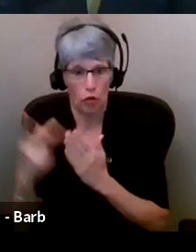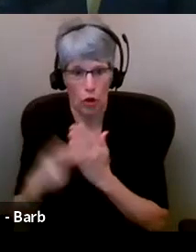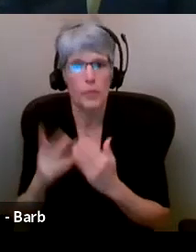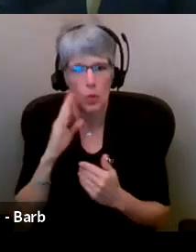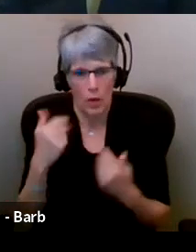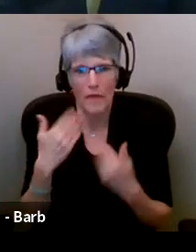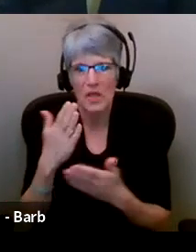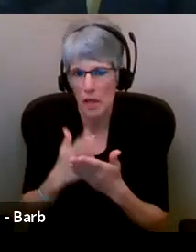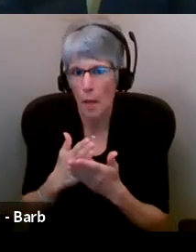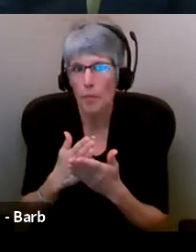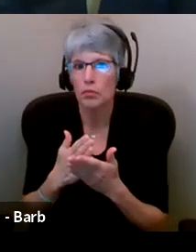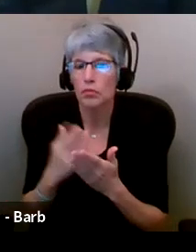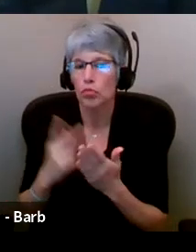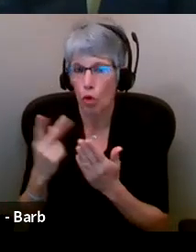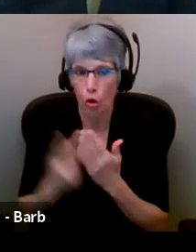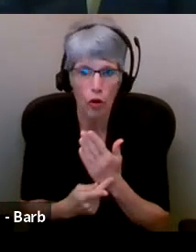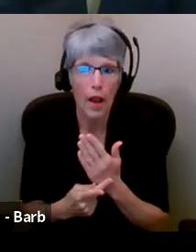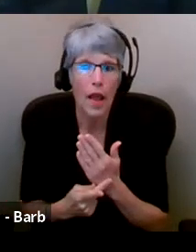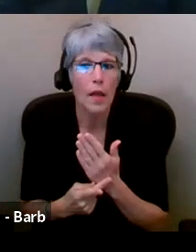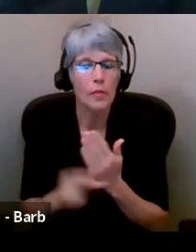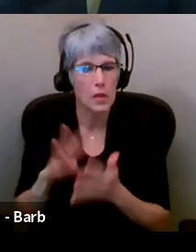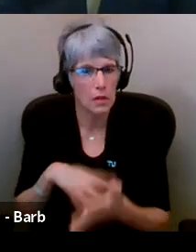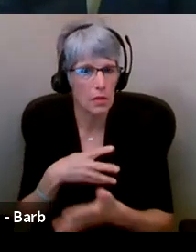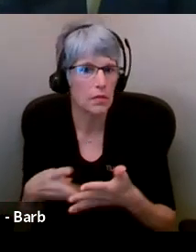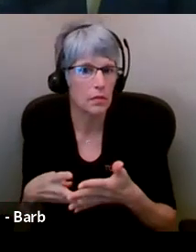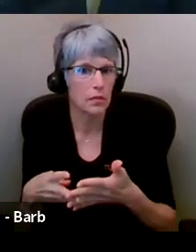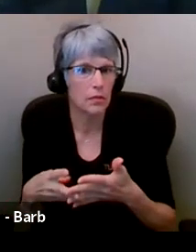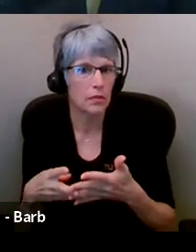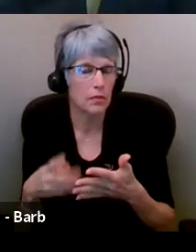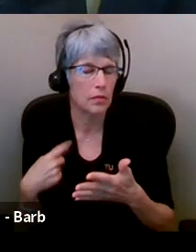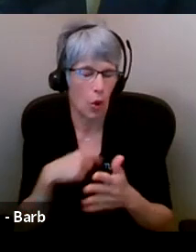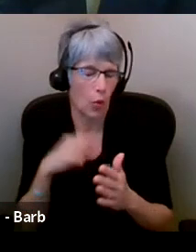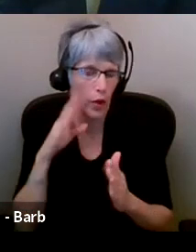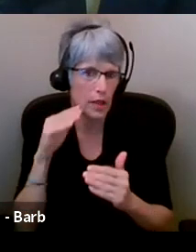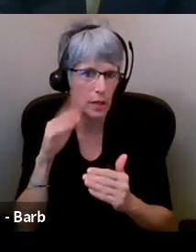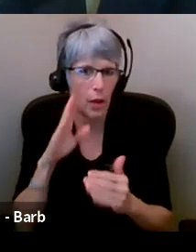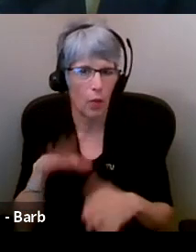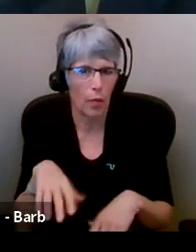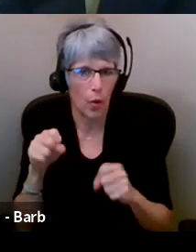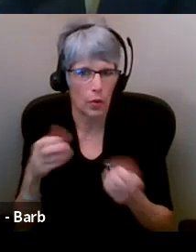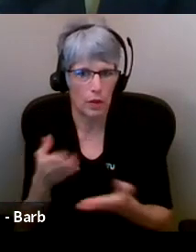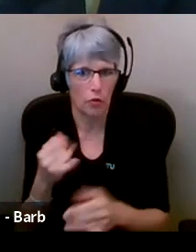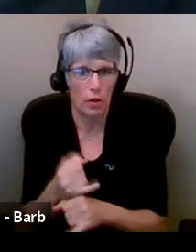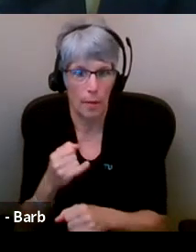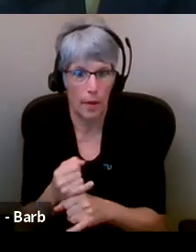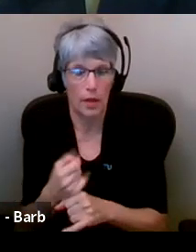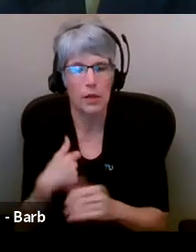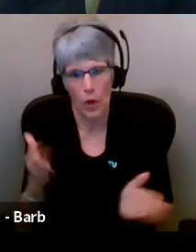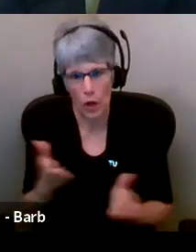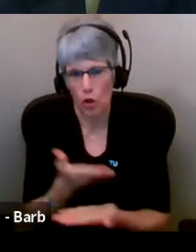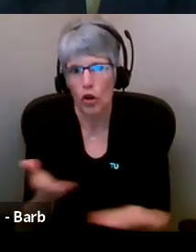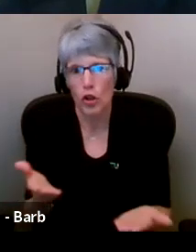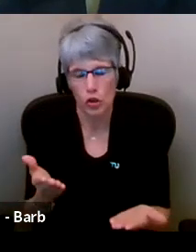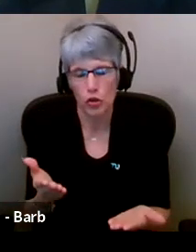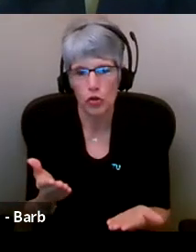some programs who are slated or we're anticipating will be hosted on campus. And so I would encourage you to just look